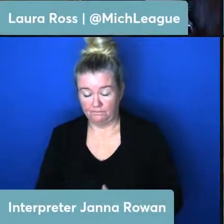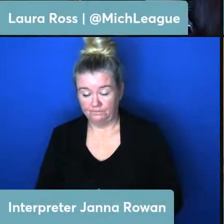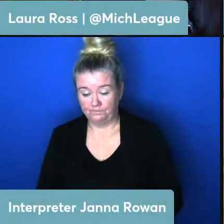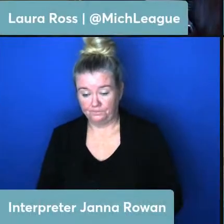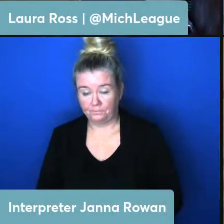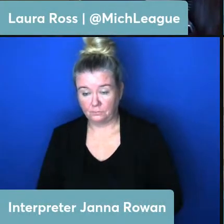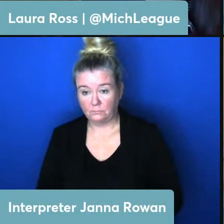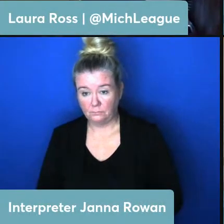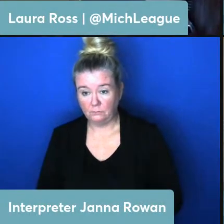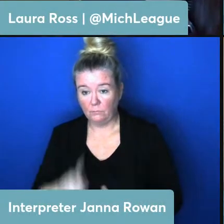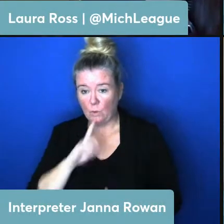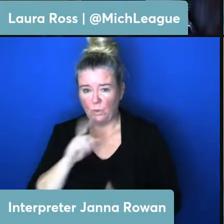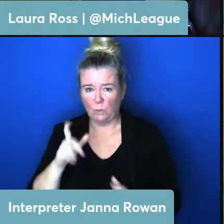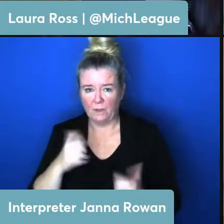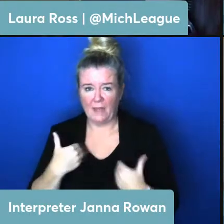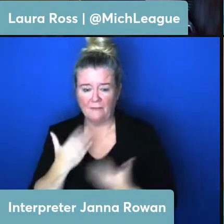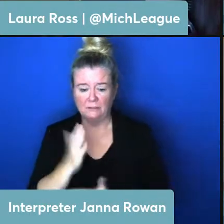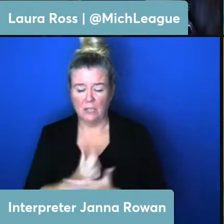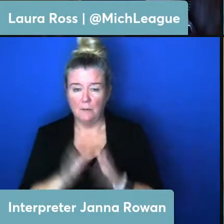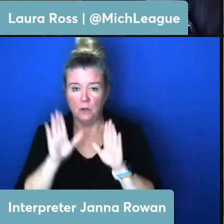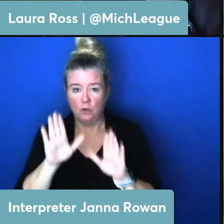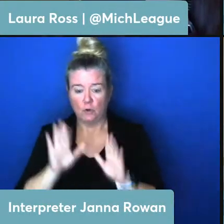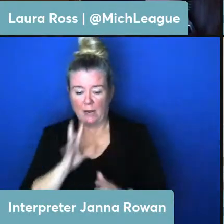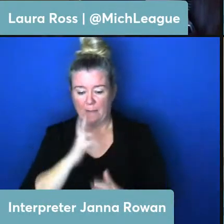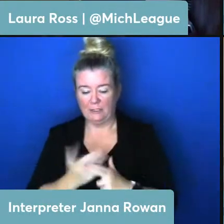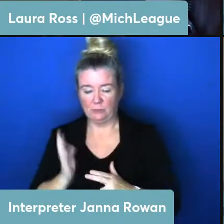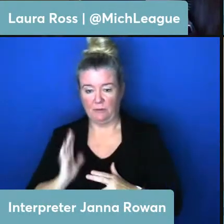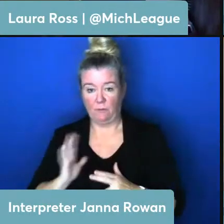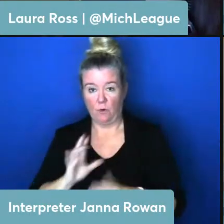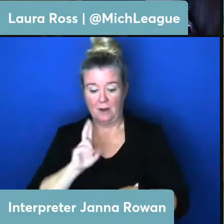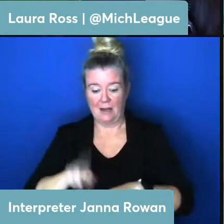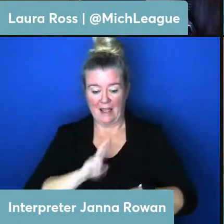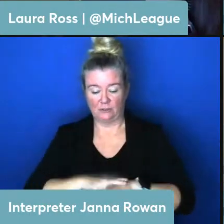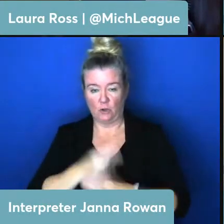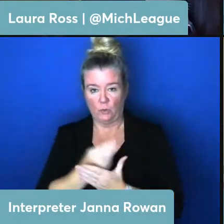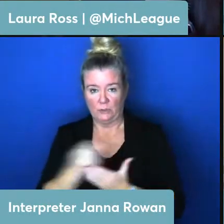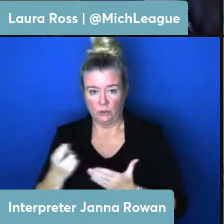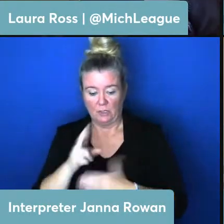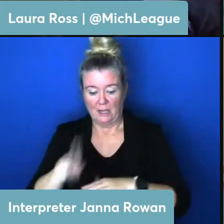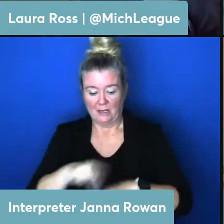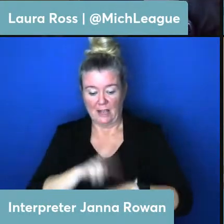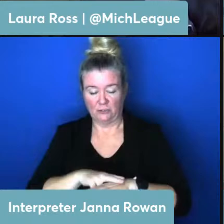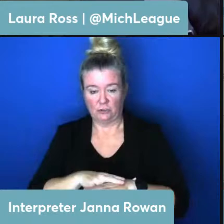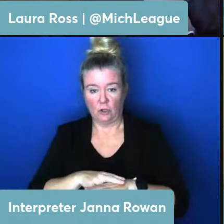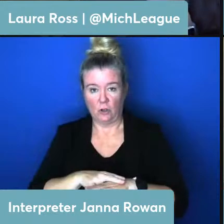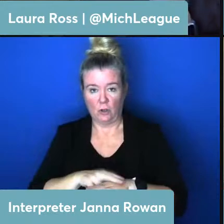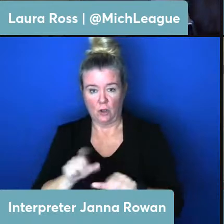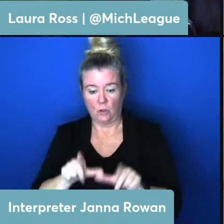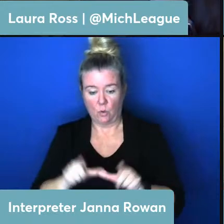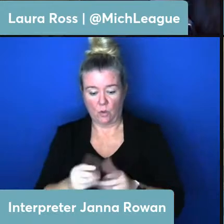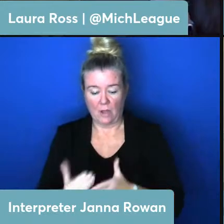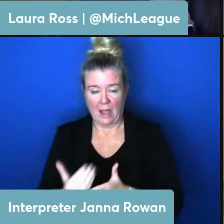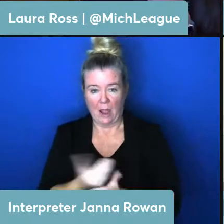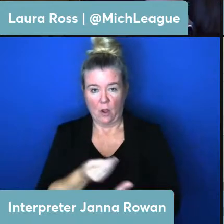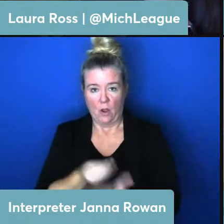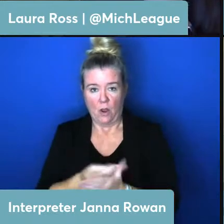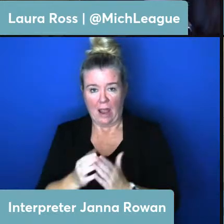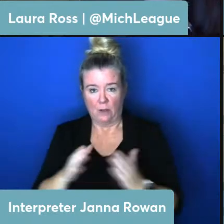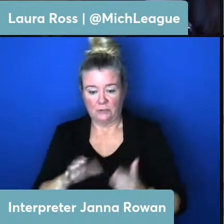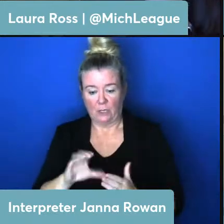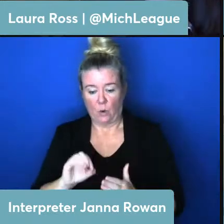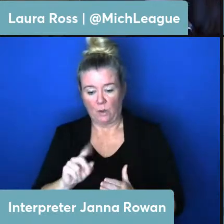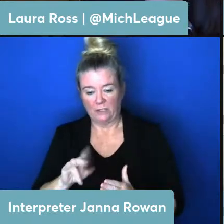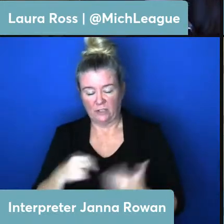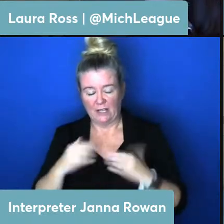Yeah, and just really quickly, there's some great, I mentioned them early, national resources. The National Low-Income Housing Coalition has a lot of great resources